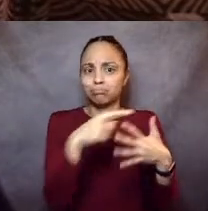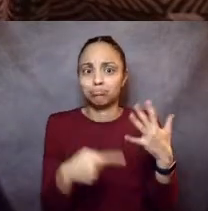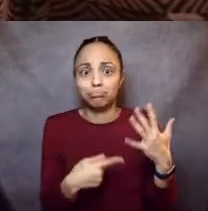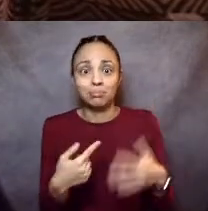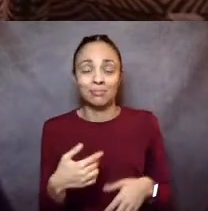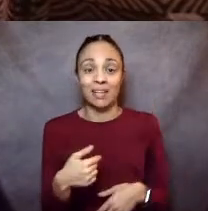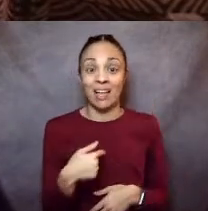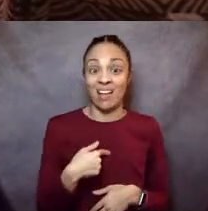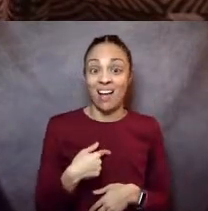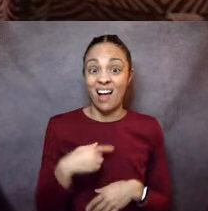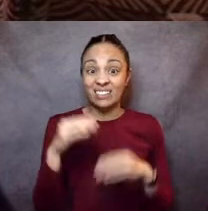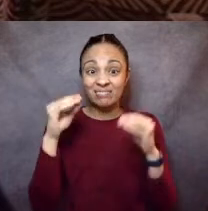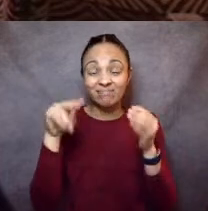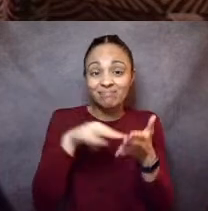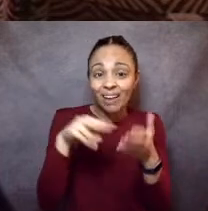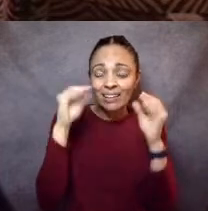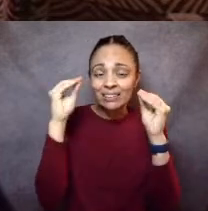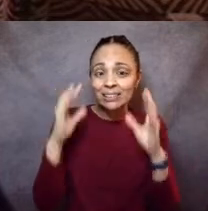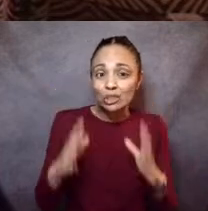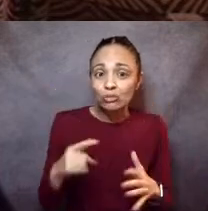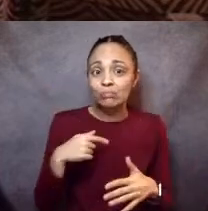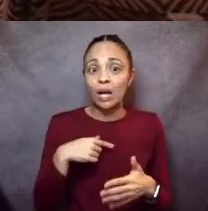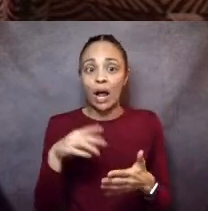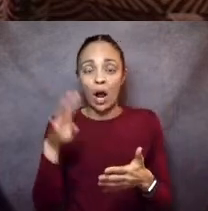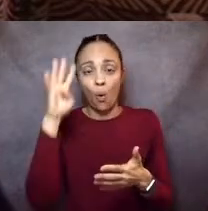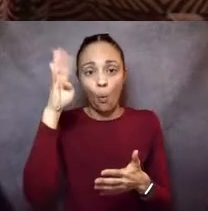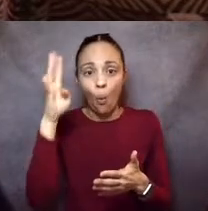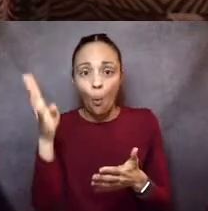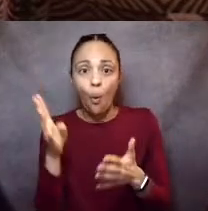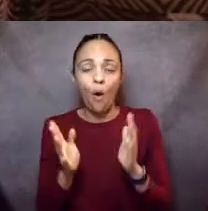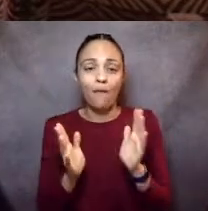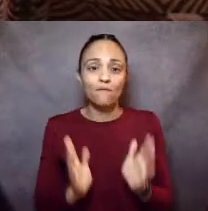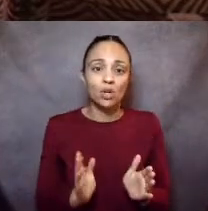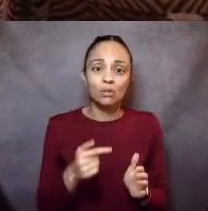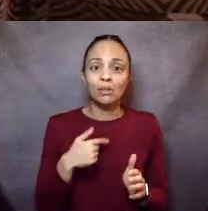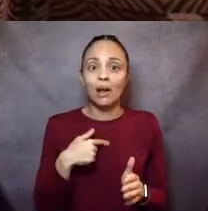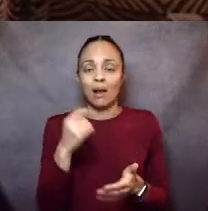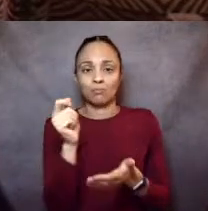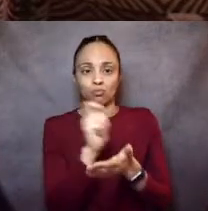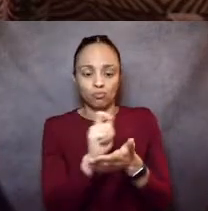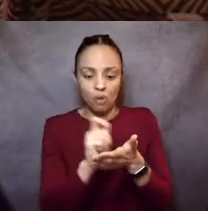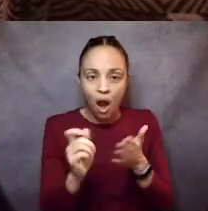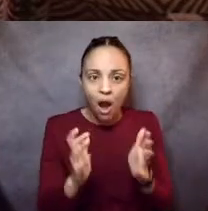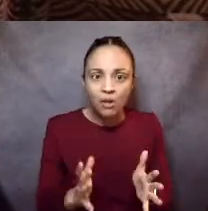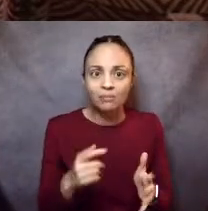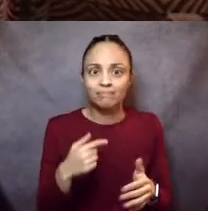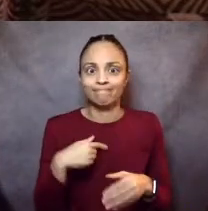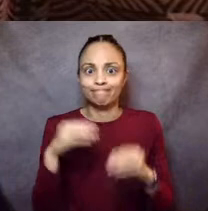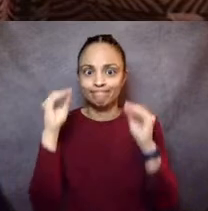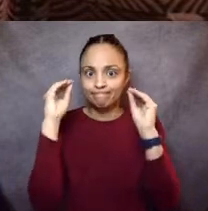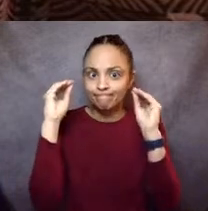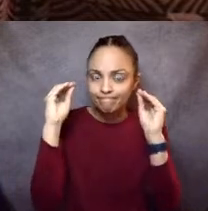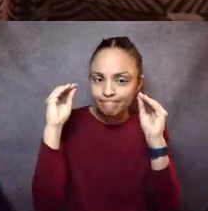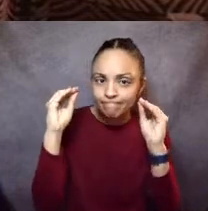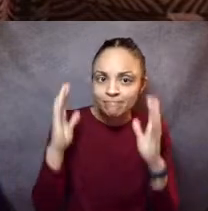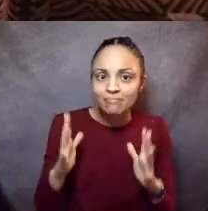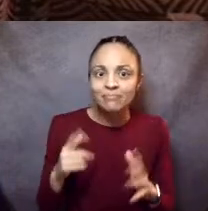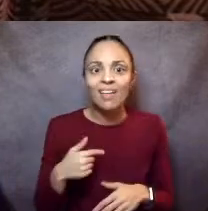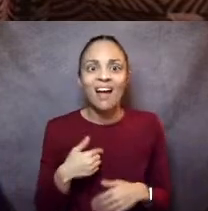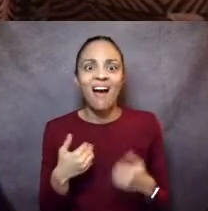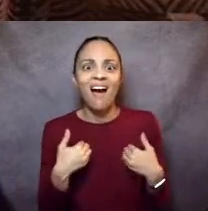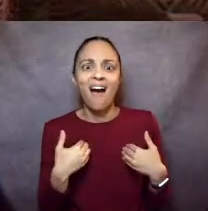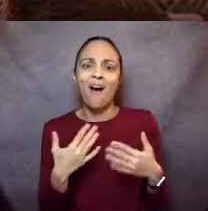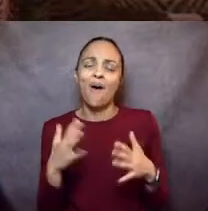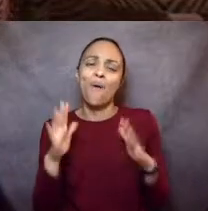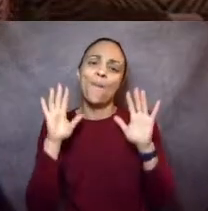a dance teacher, I'm a choreographer, I'm a director, I'm a writer, I'm a scholar. I have an amazing man in my life, so